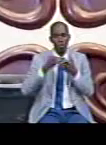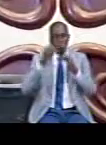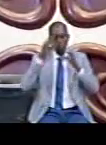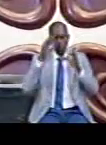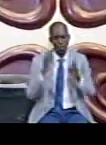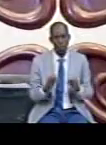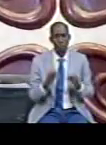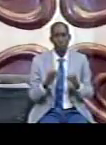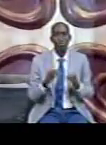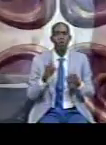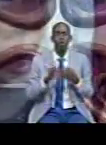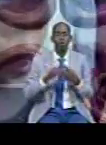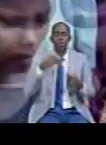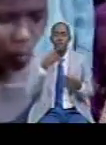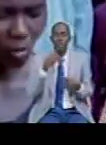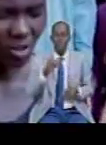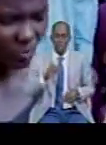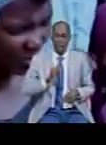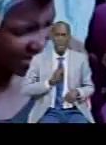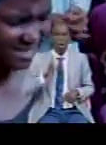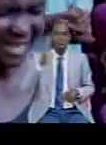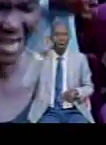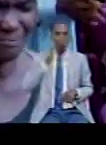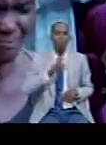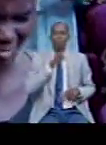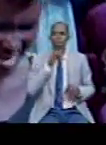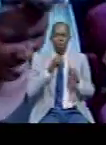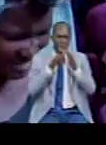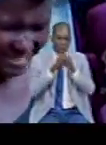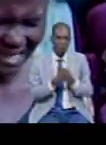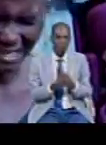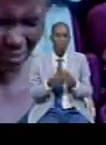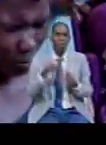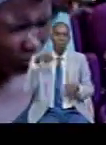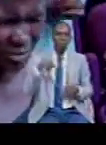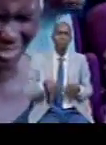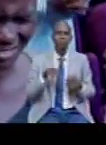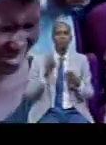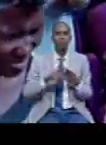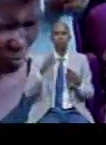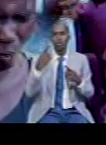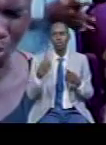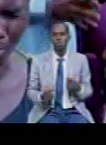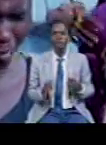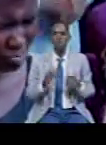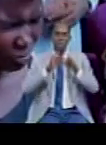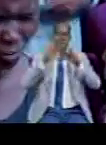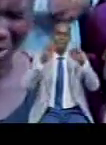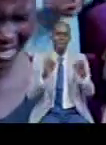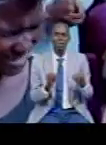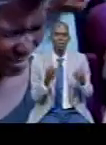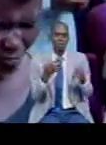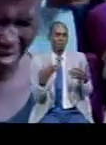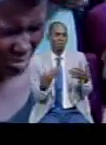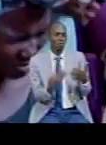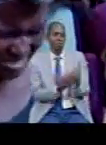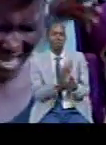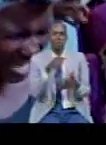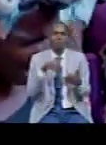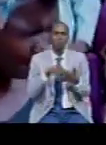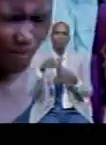down to idol of the land. Confession without regeneration. You